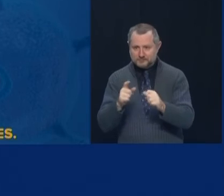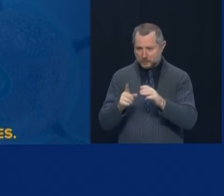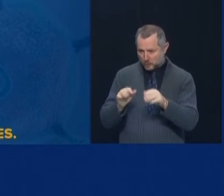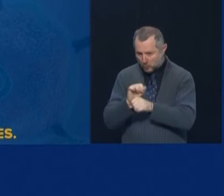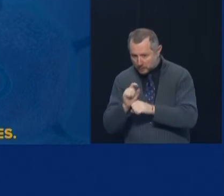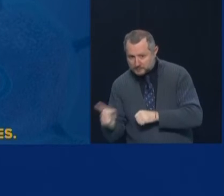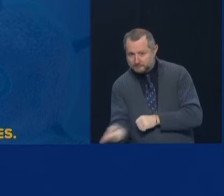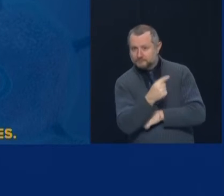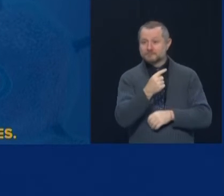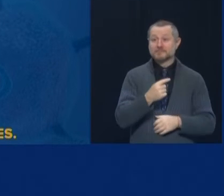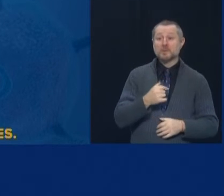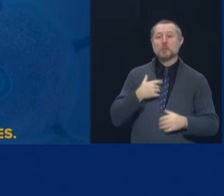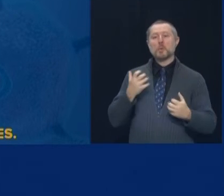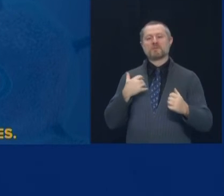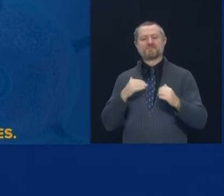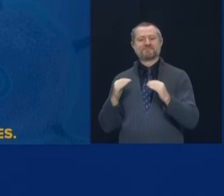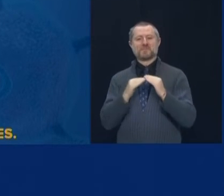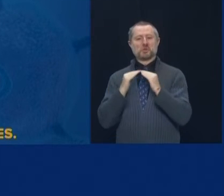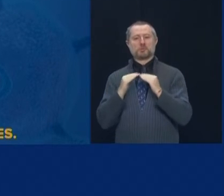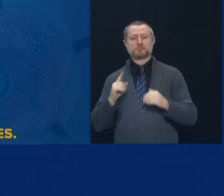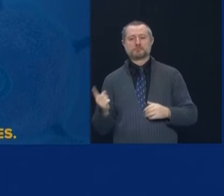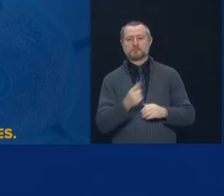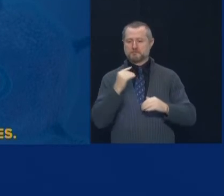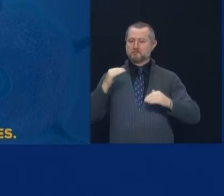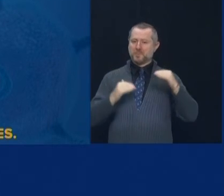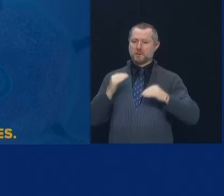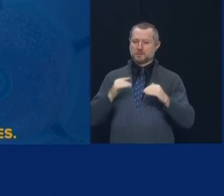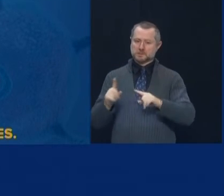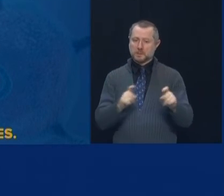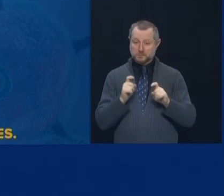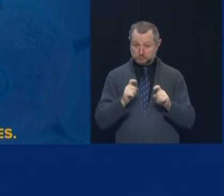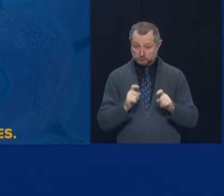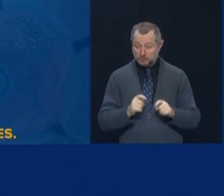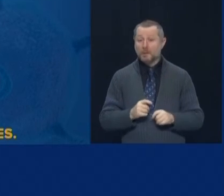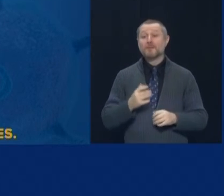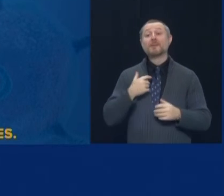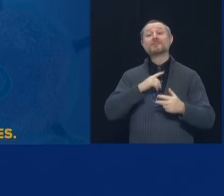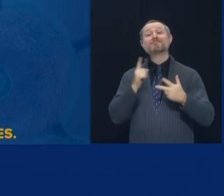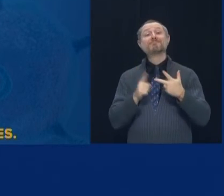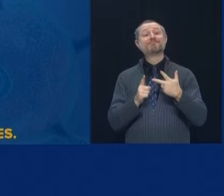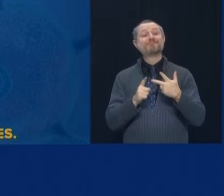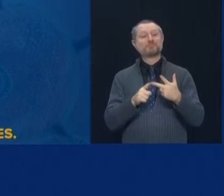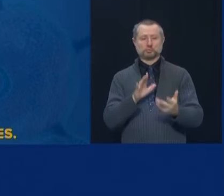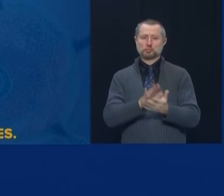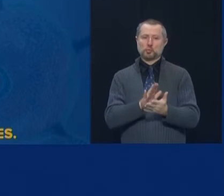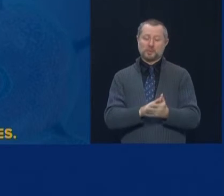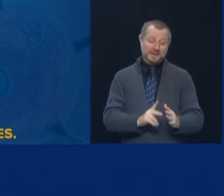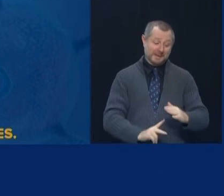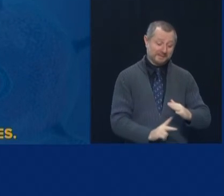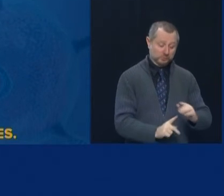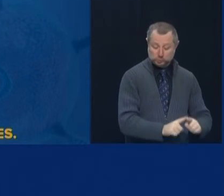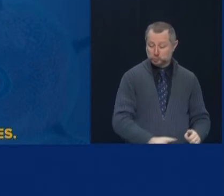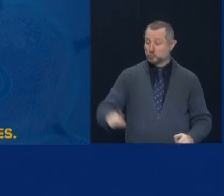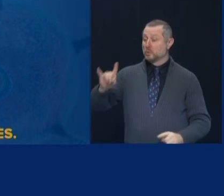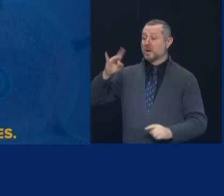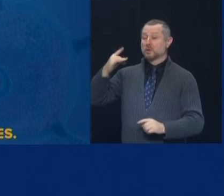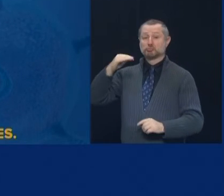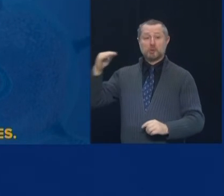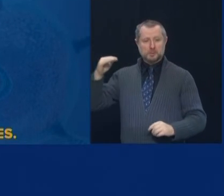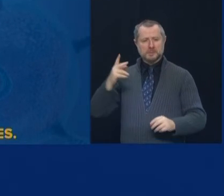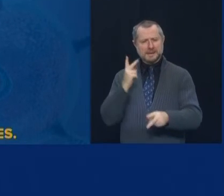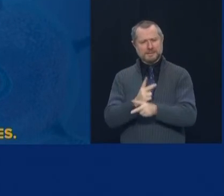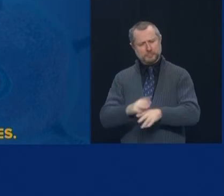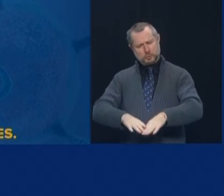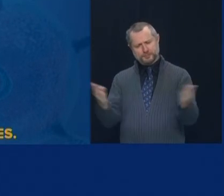in balancing that testing. Keep schools open, K-8. Positivity rate in schools